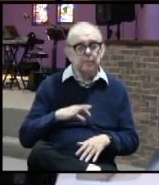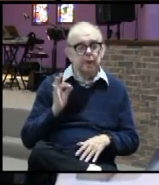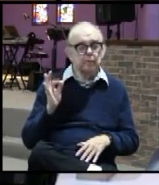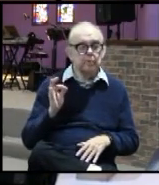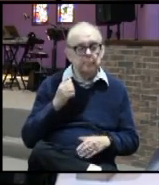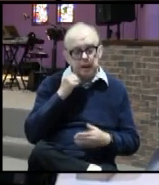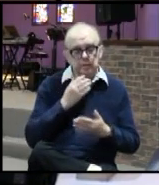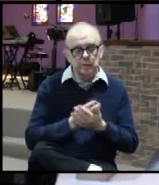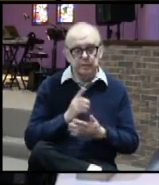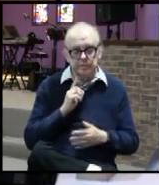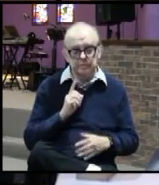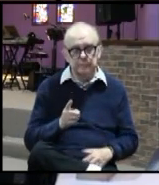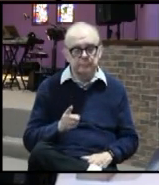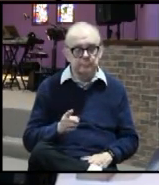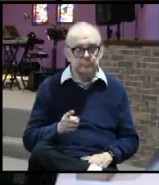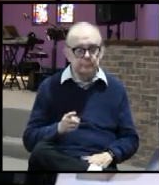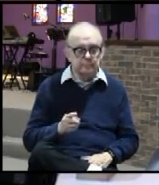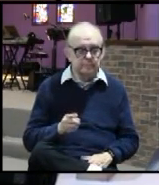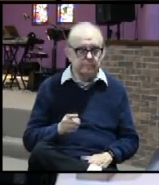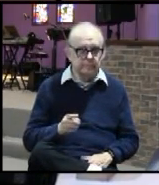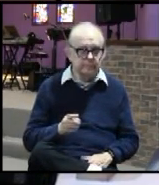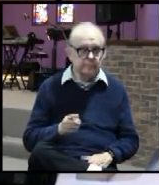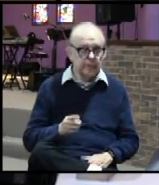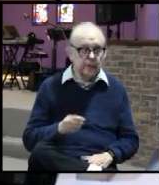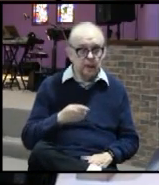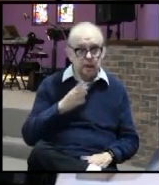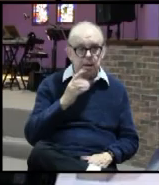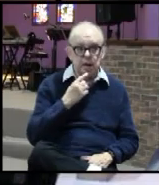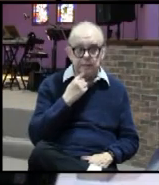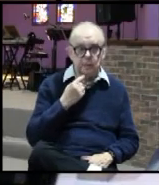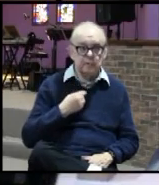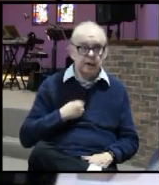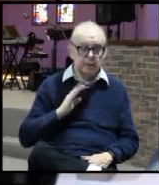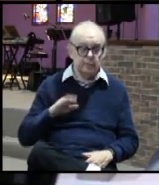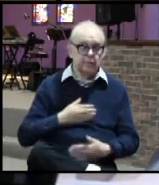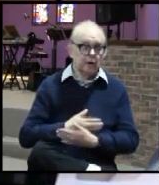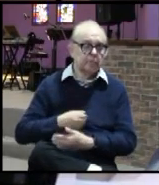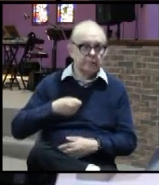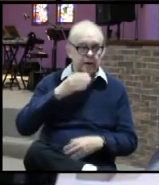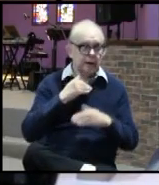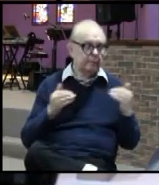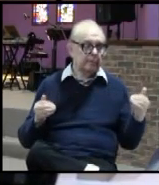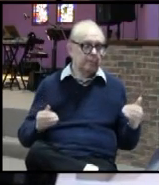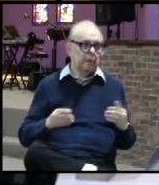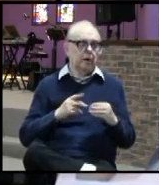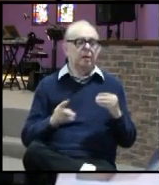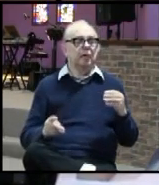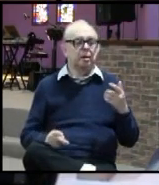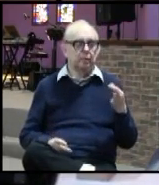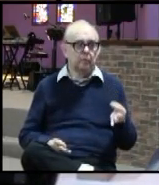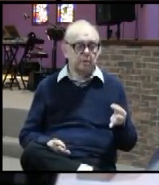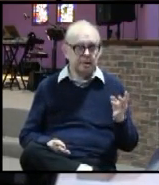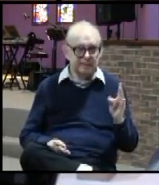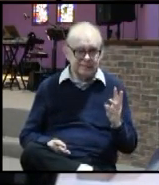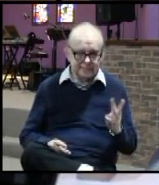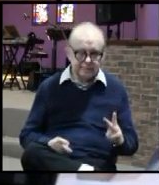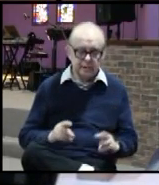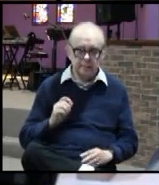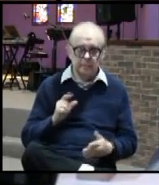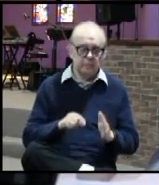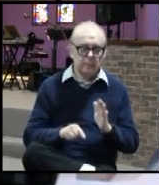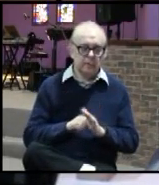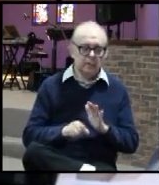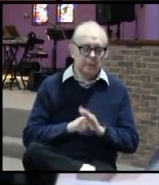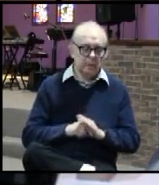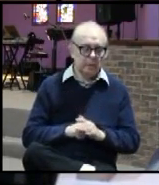My answer that I got back from God is, she is in heaven. The Bible says in Psalms 116 and verse 6, the Lord